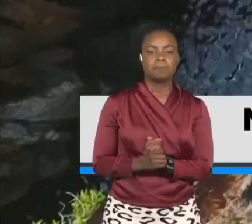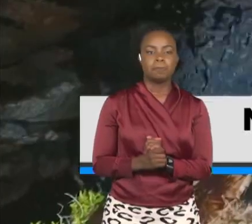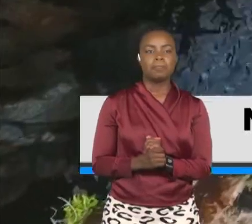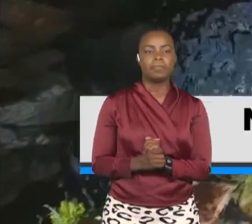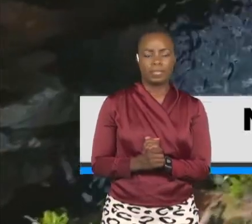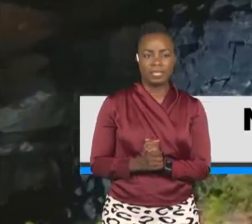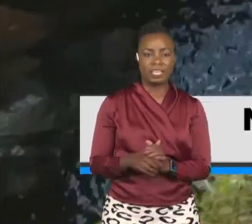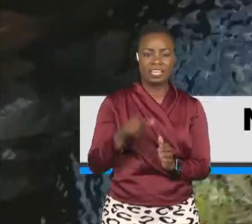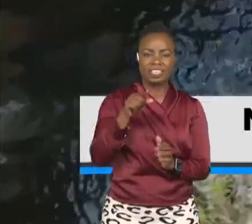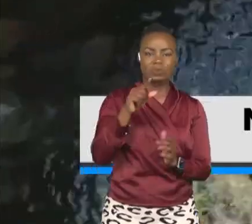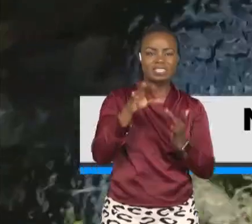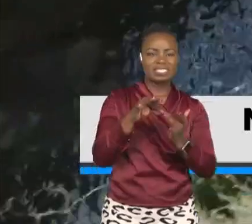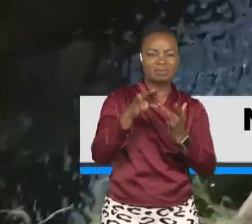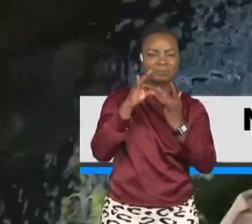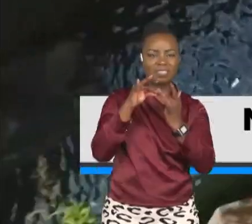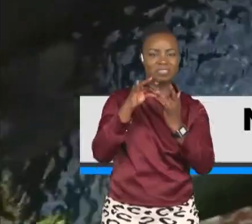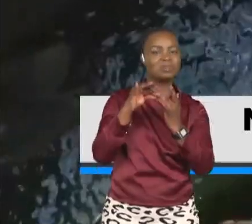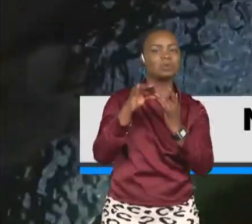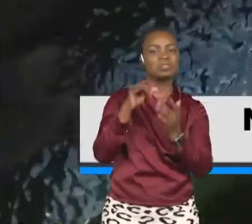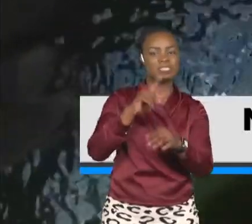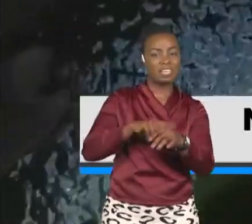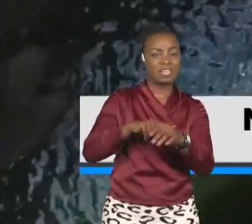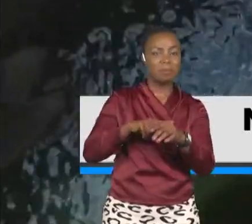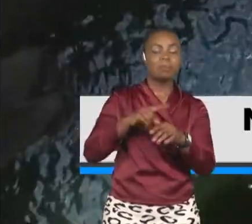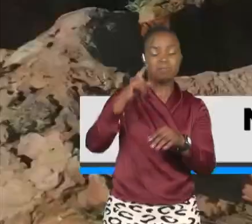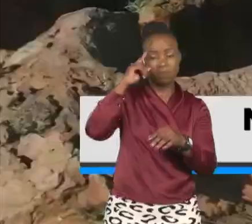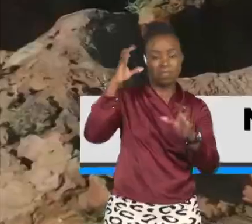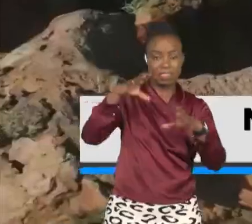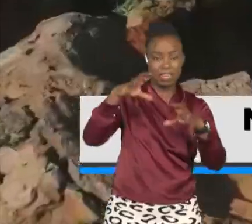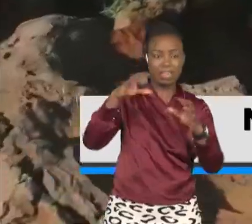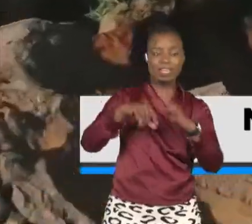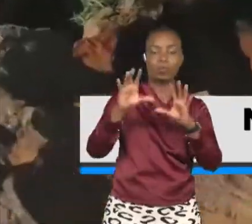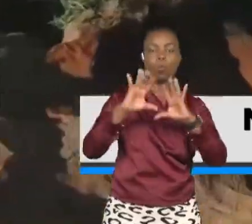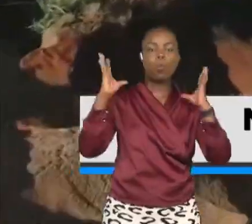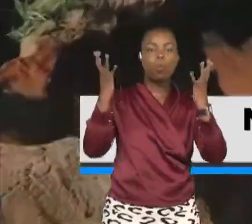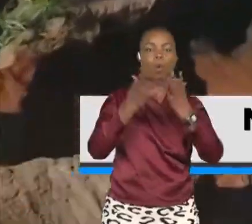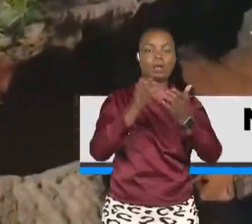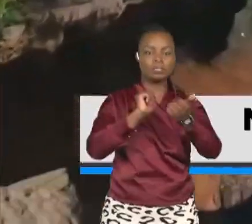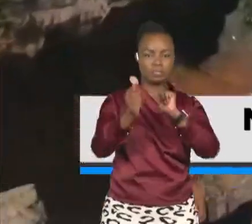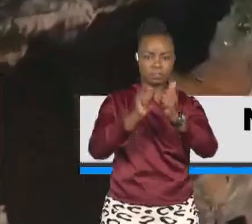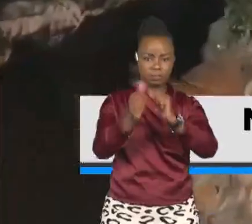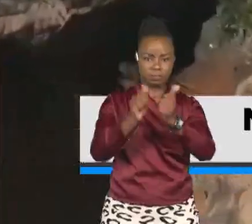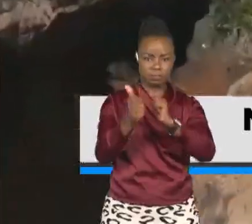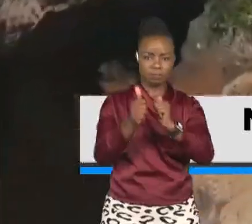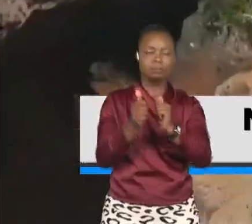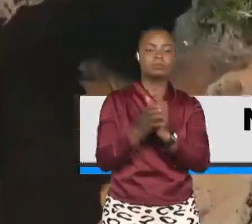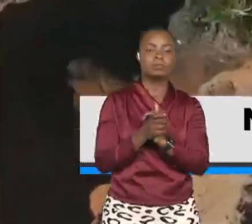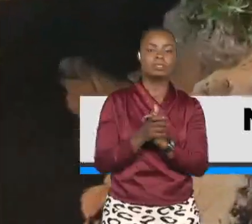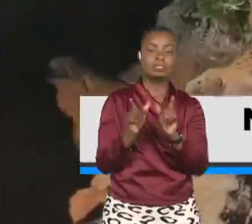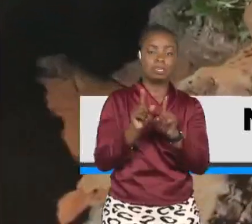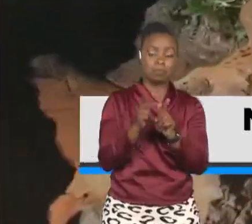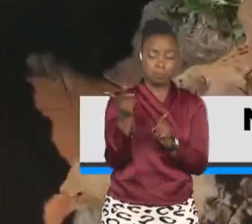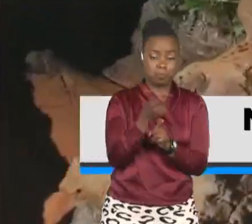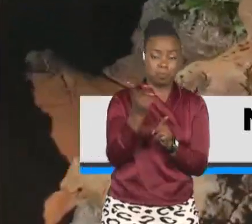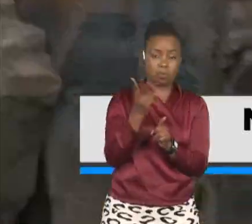It was a special kind of season warm-up for the reigning cliff diving world champions Rihanna Ifland and Gary Hunt when they headed